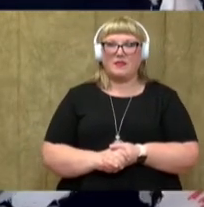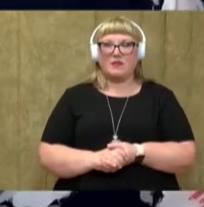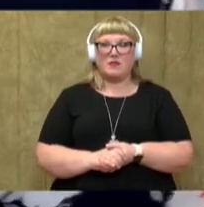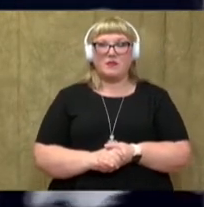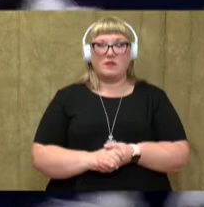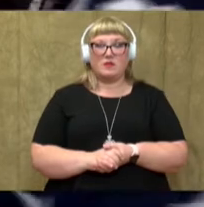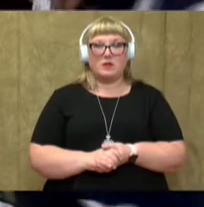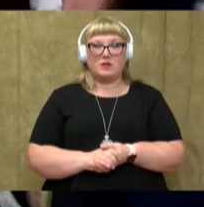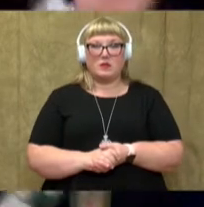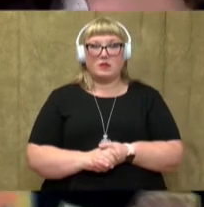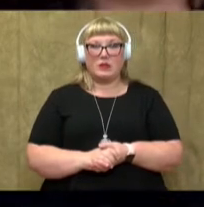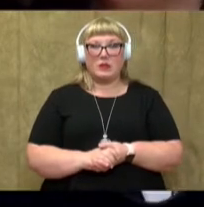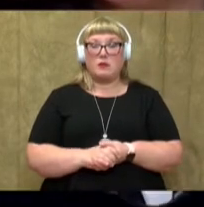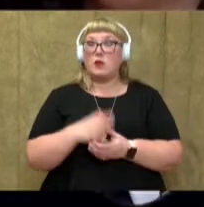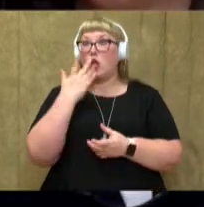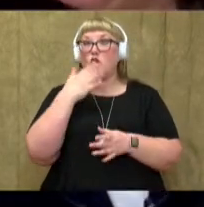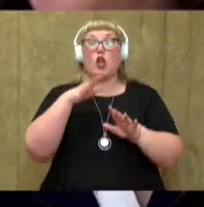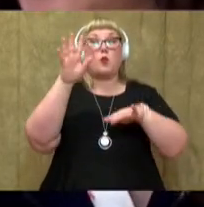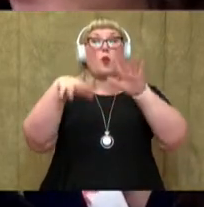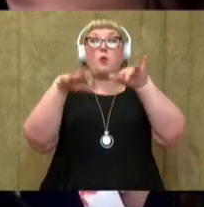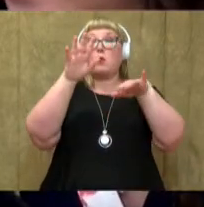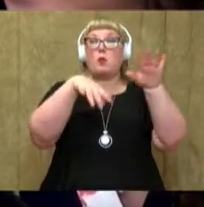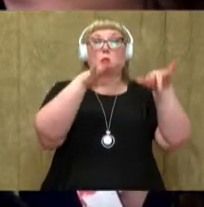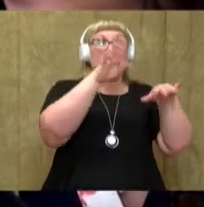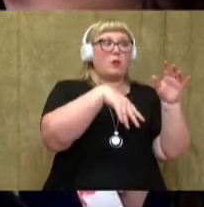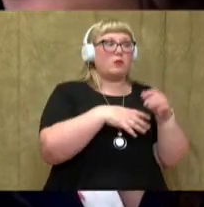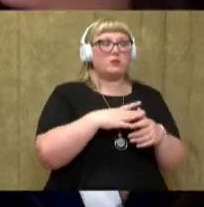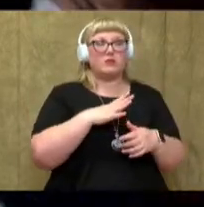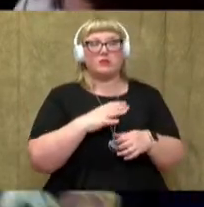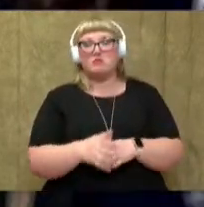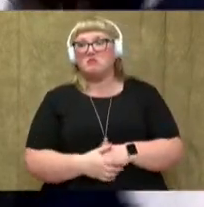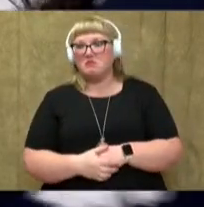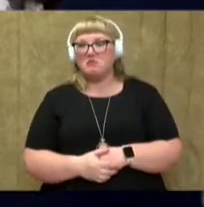So I'm just making, oops, I'm putting all kinds of colors in here.